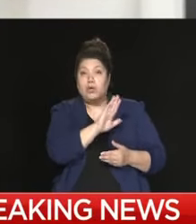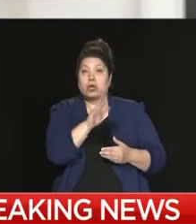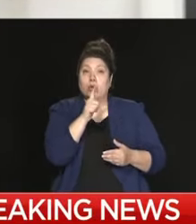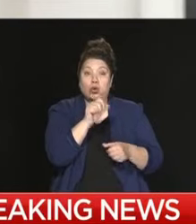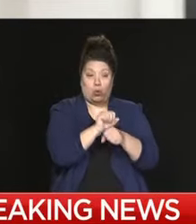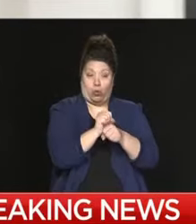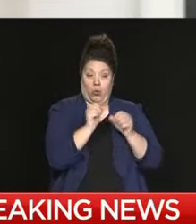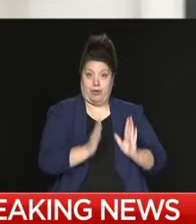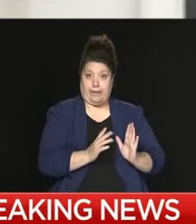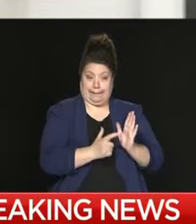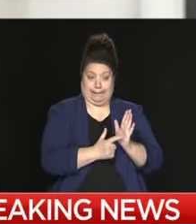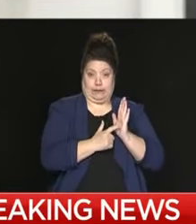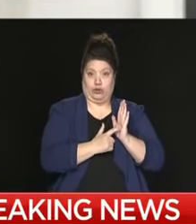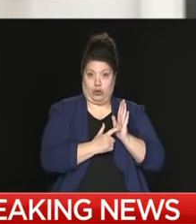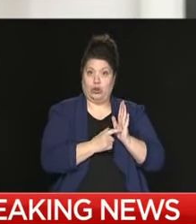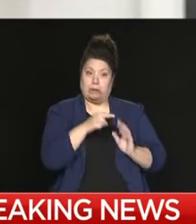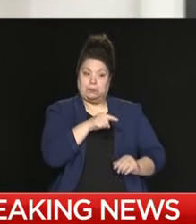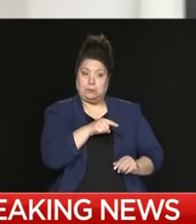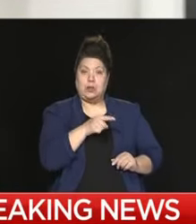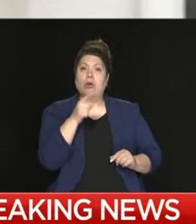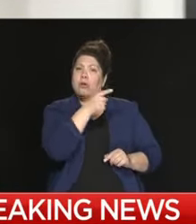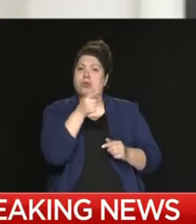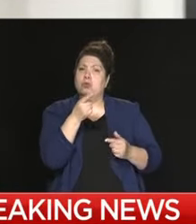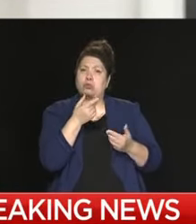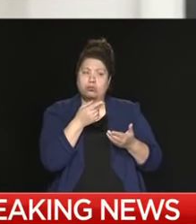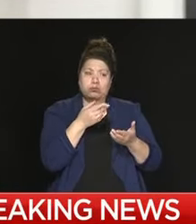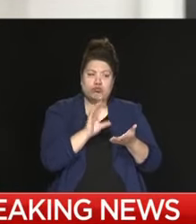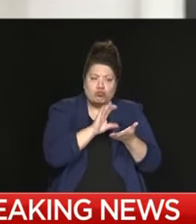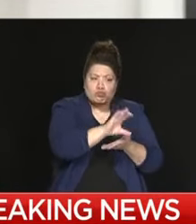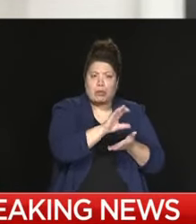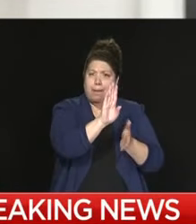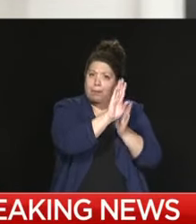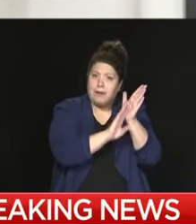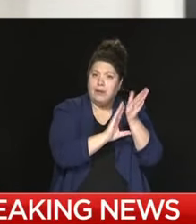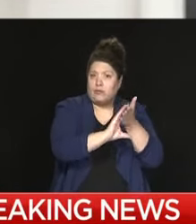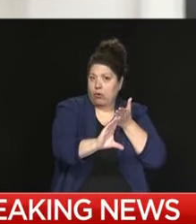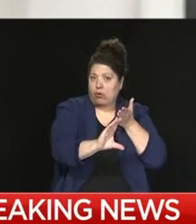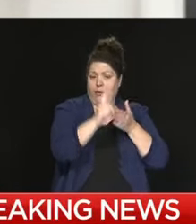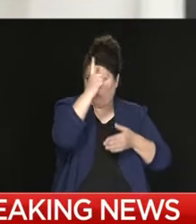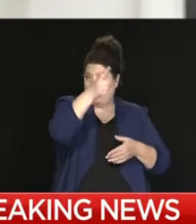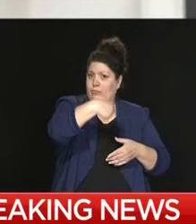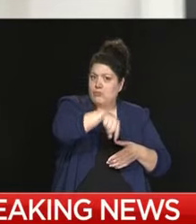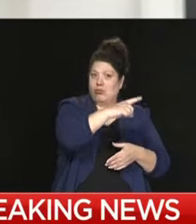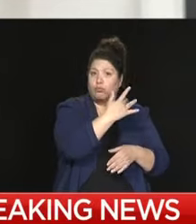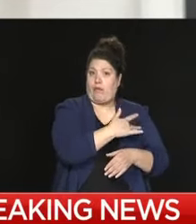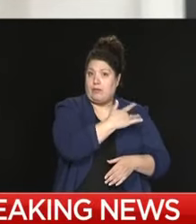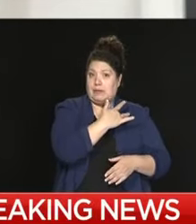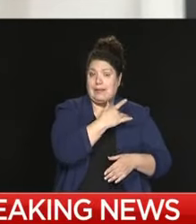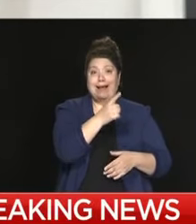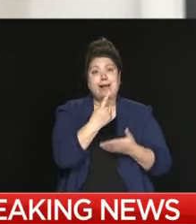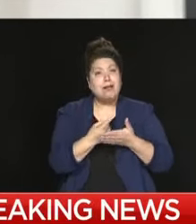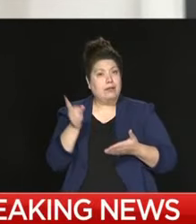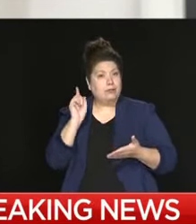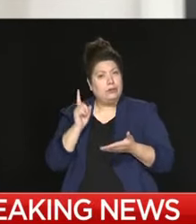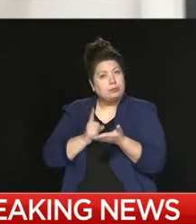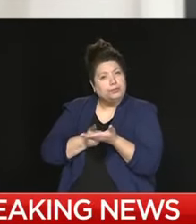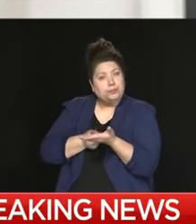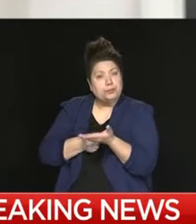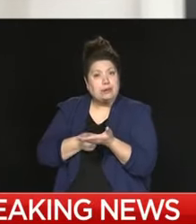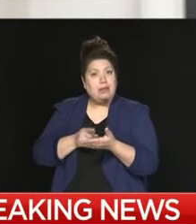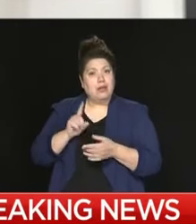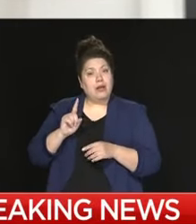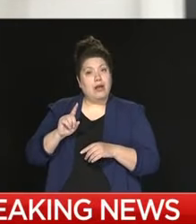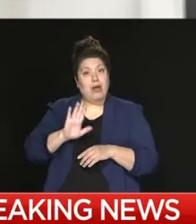you're offering money to the provinces, but we know that this was on the agenda last week when you met with